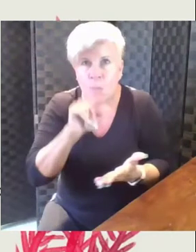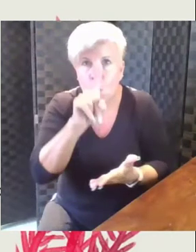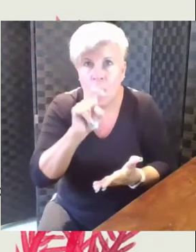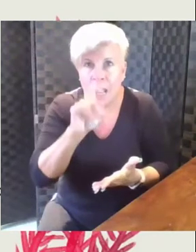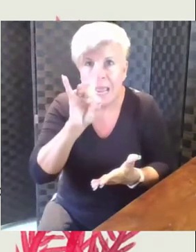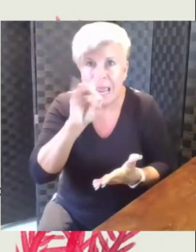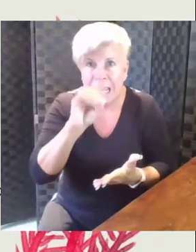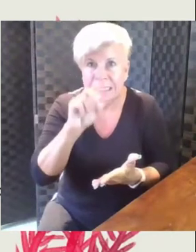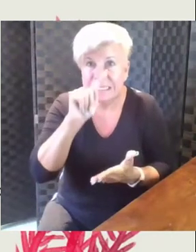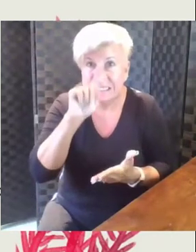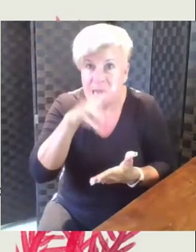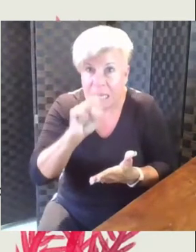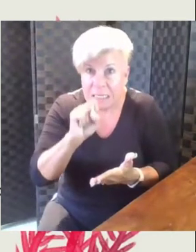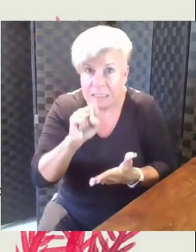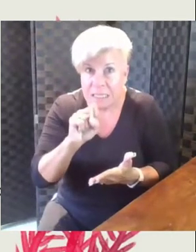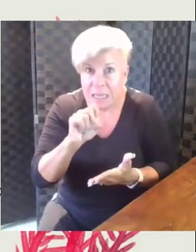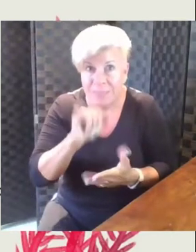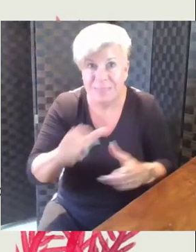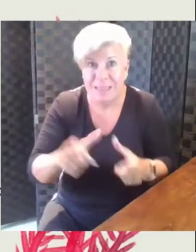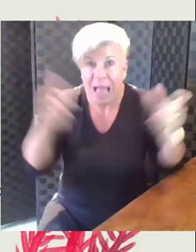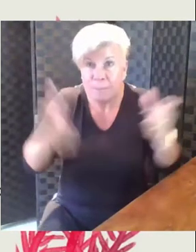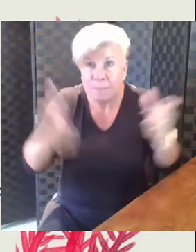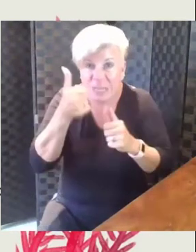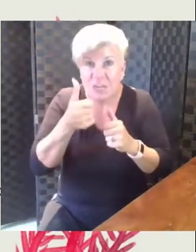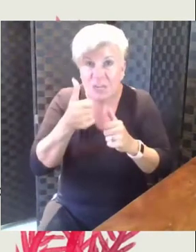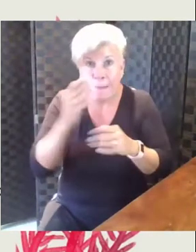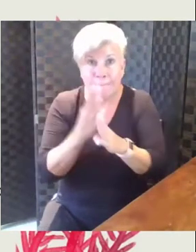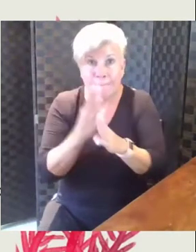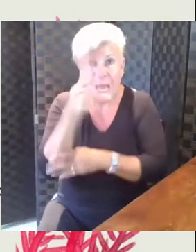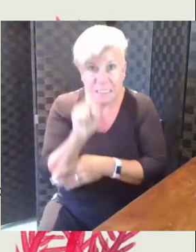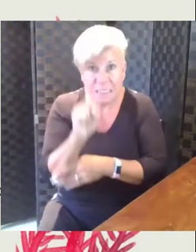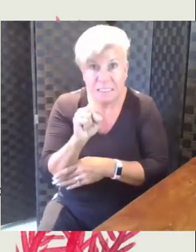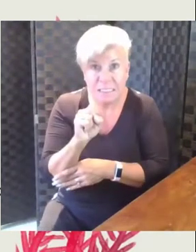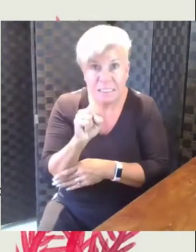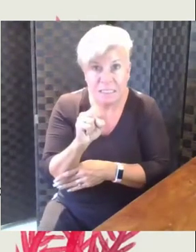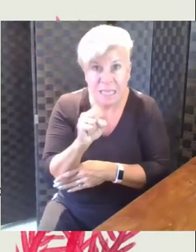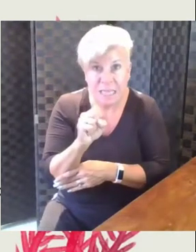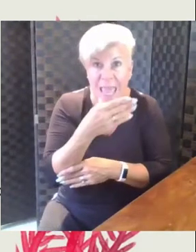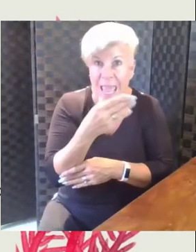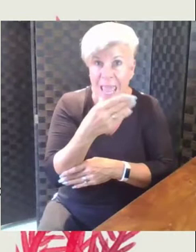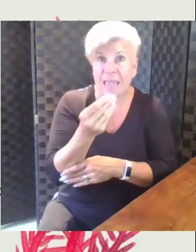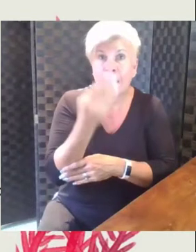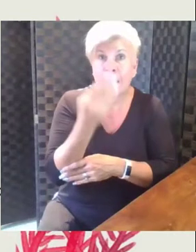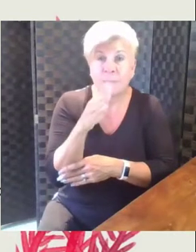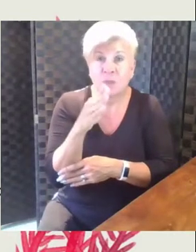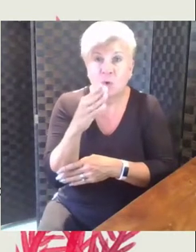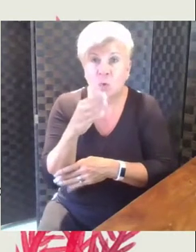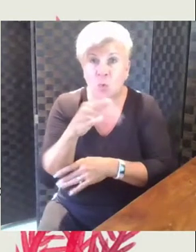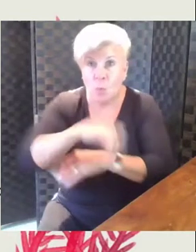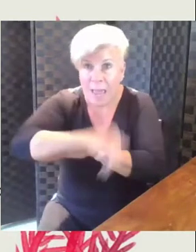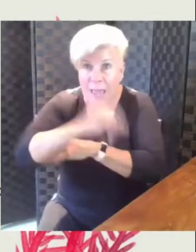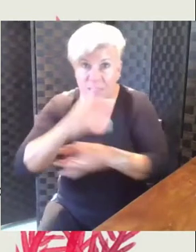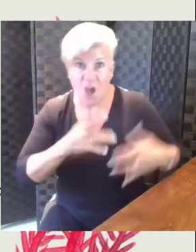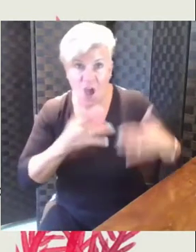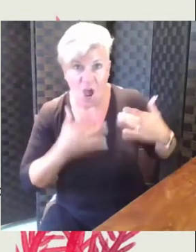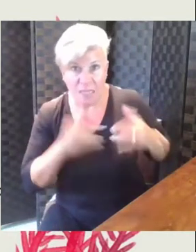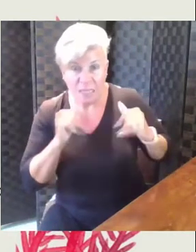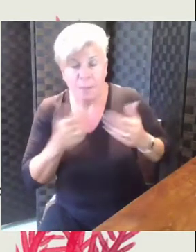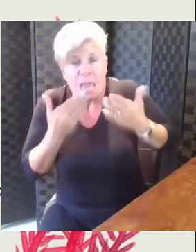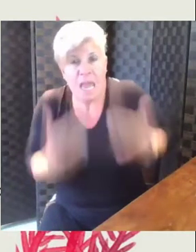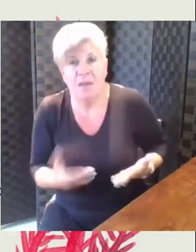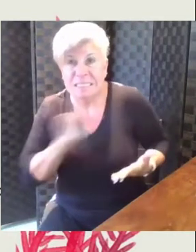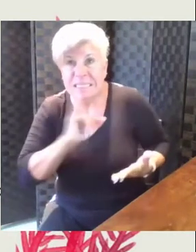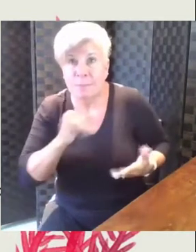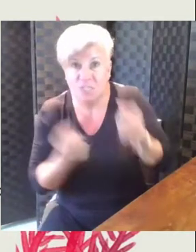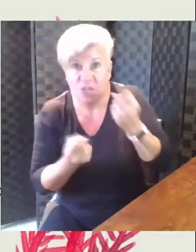as 180 tons. That's bigger than a bus. And a blue whale's heart can be as heavy